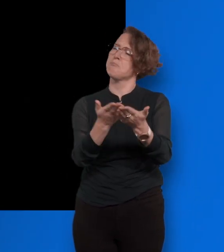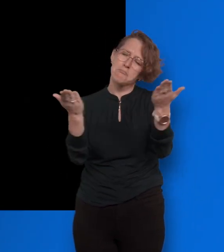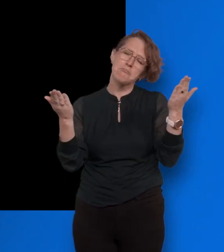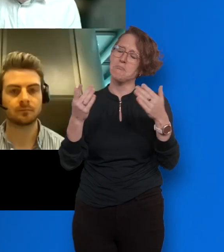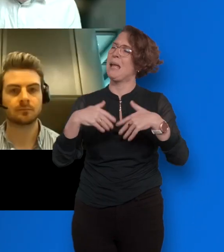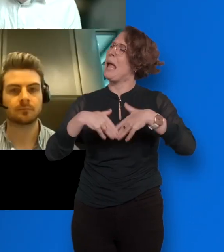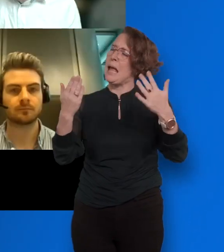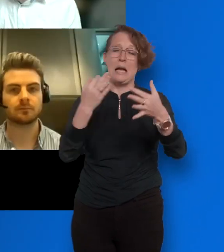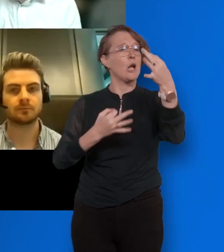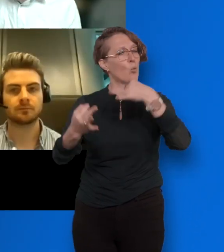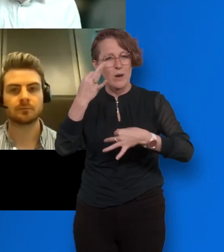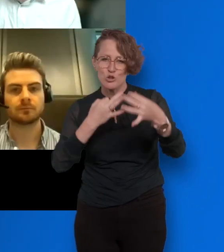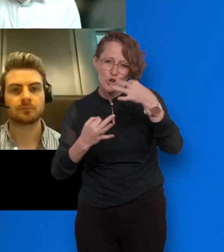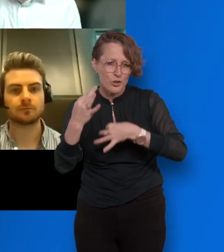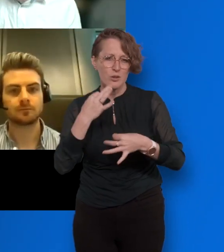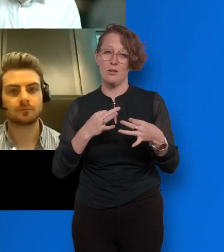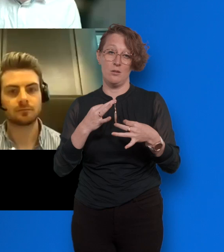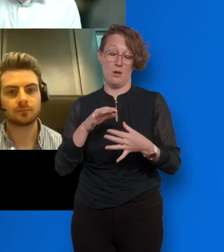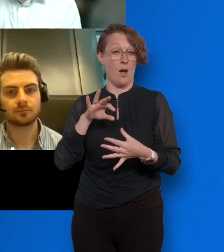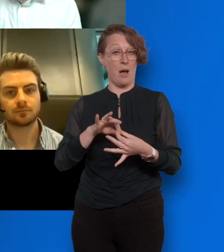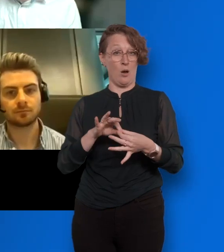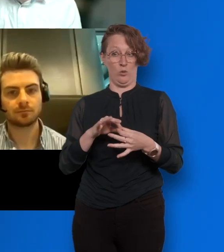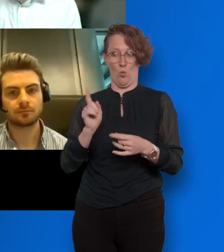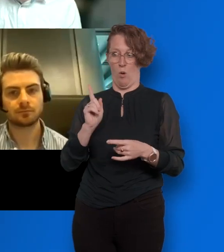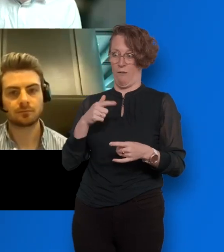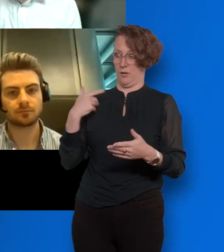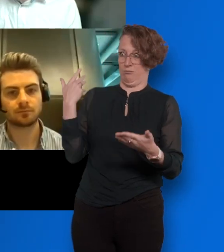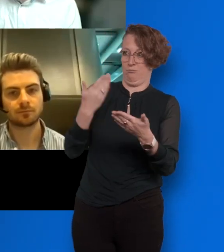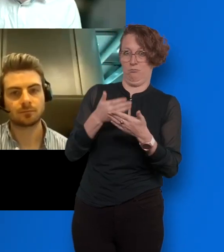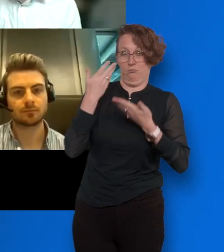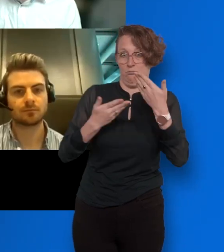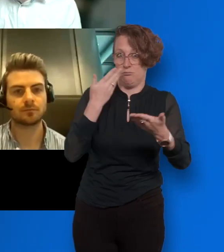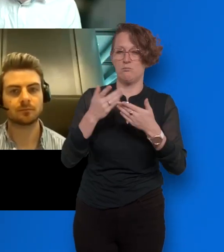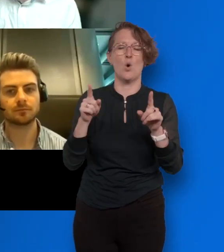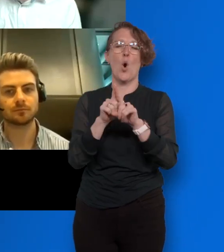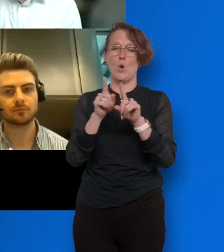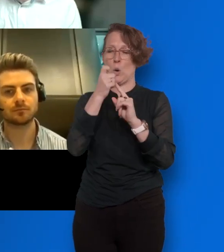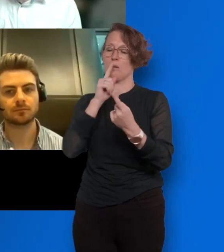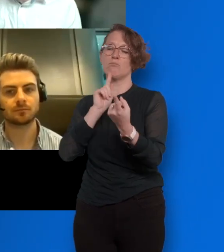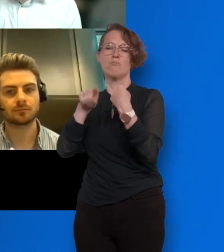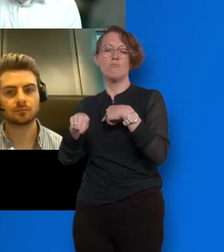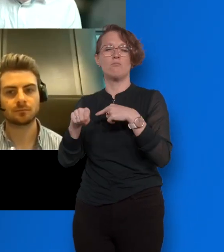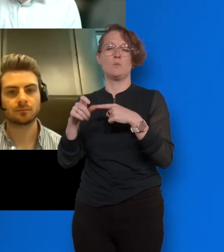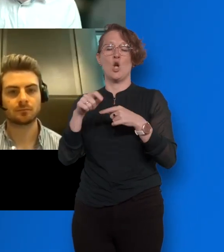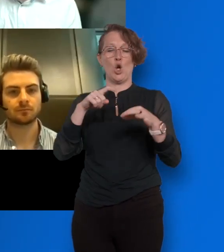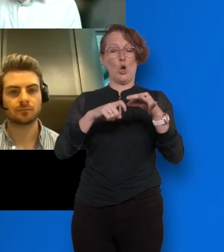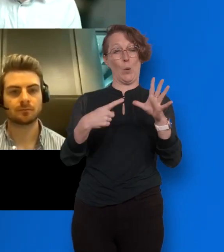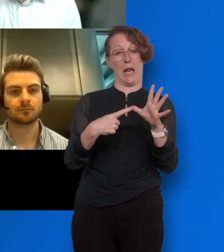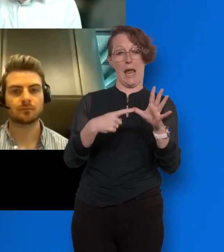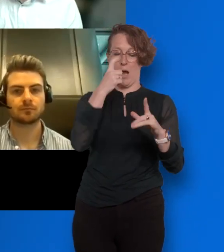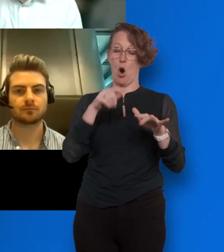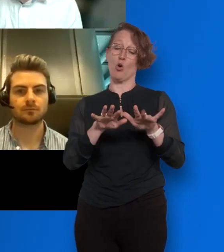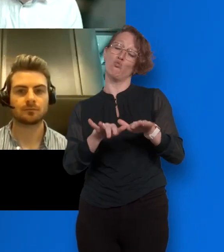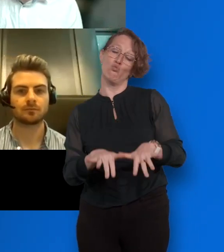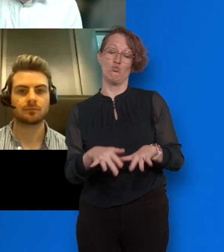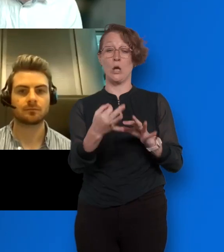any questions about anything that I just said, I'm very happy to also answer questions in the Q&A that follows Ken